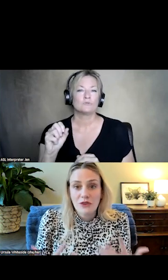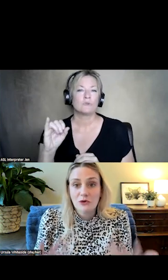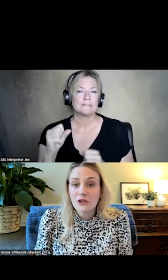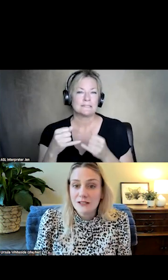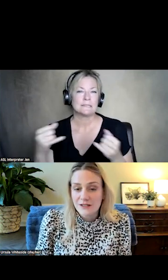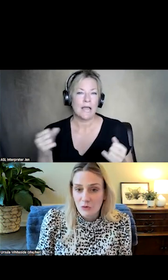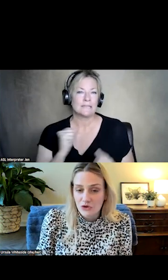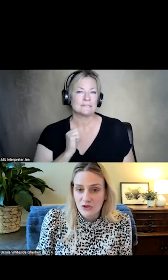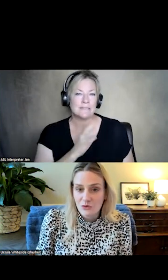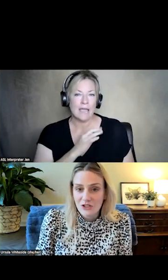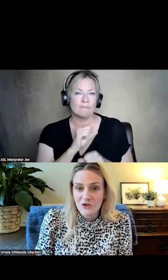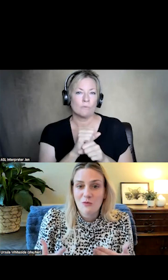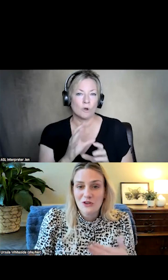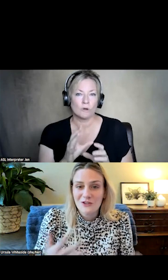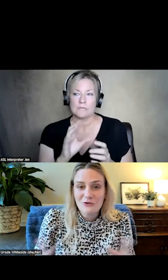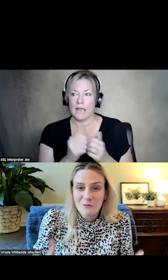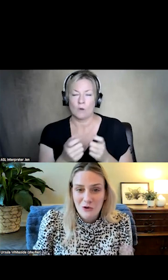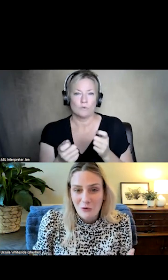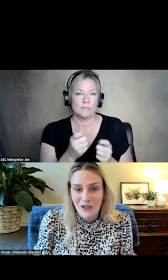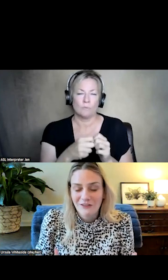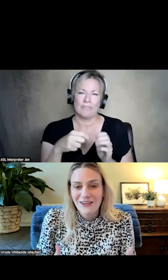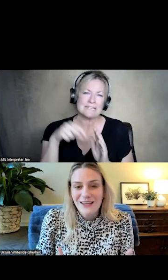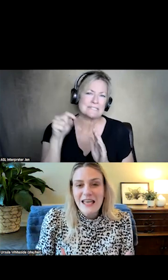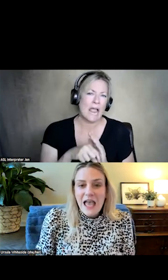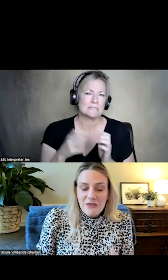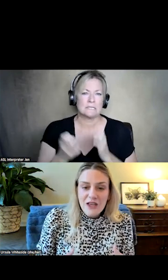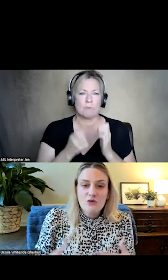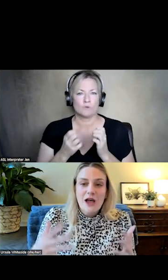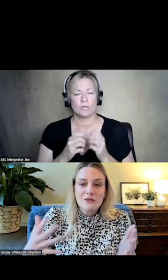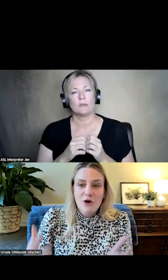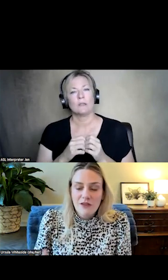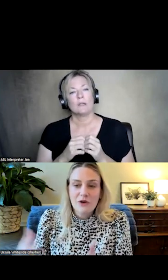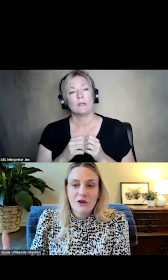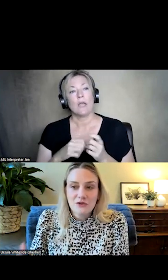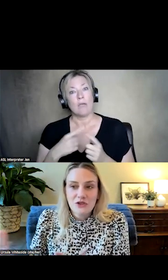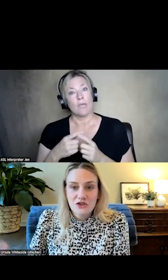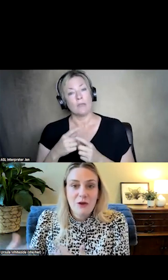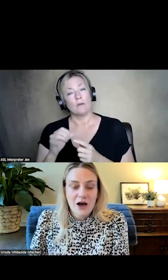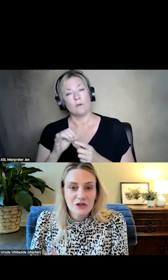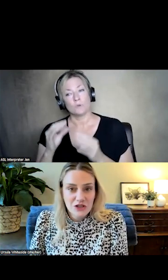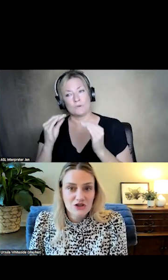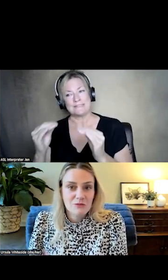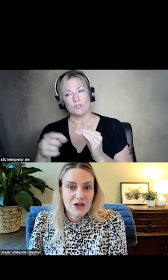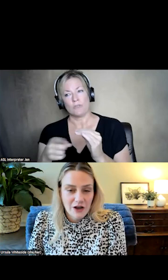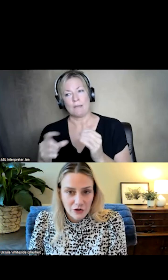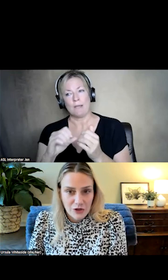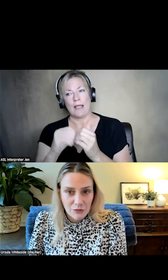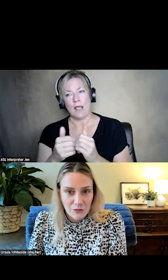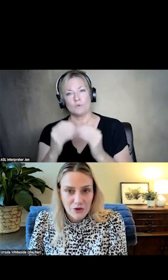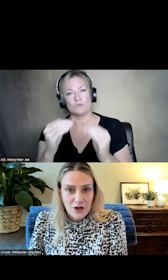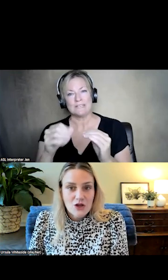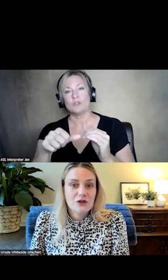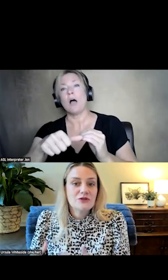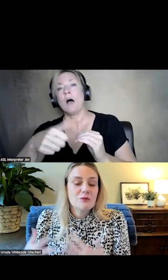coping with really intense emotions. We teach them to use them in their own life. And then as part of that, we also teach them how to teach them to other